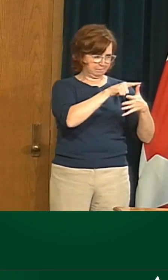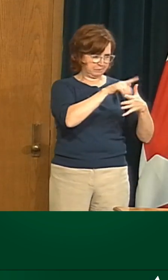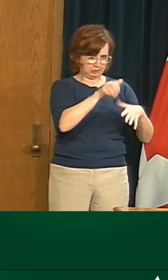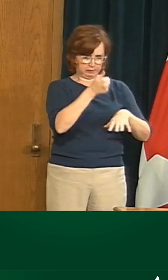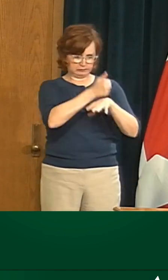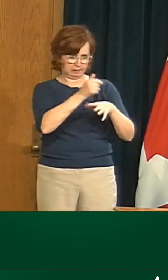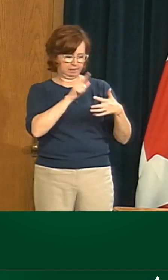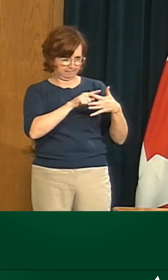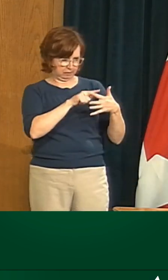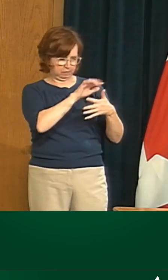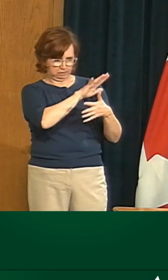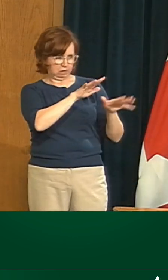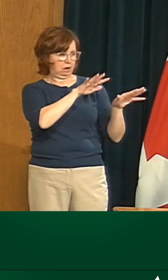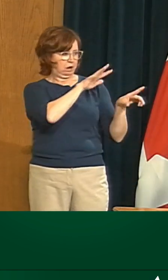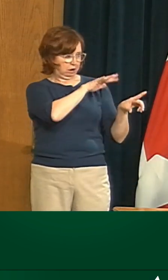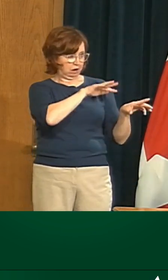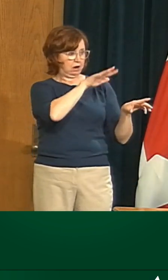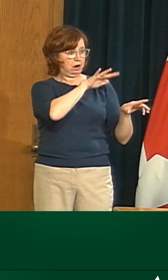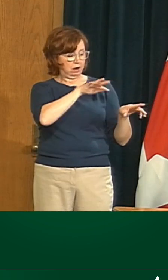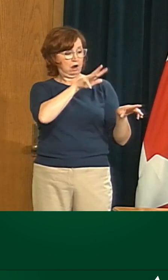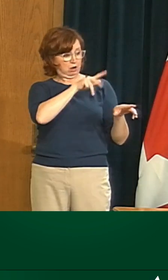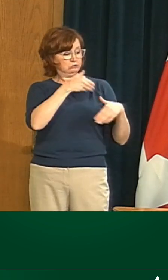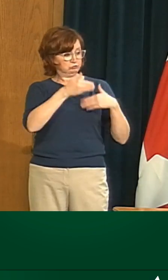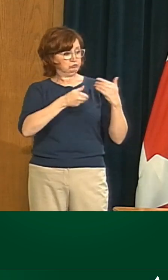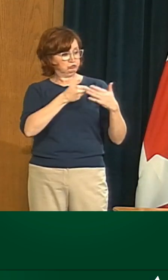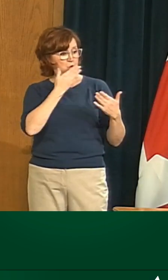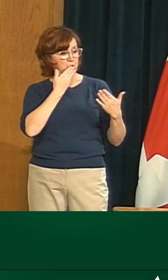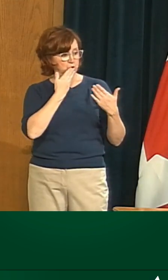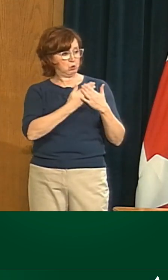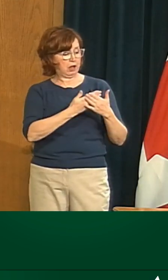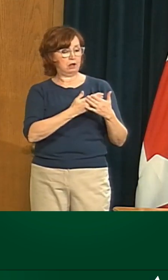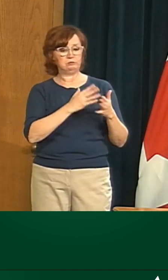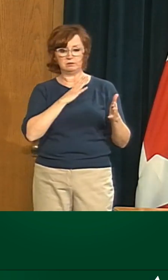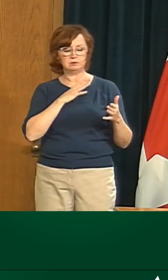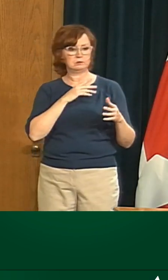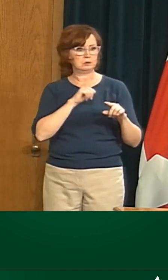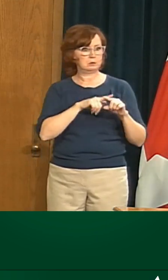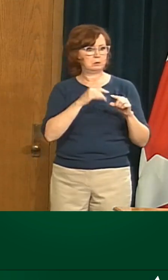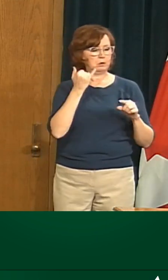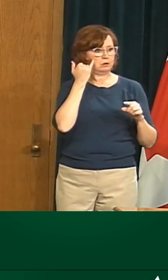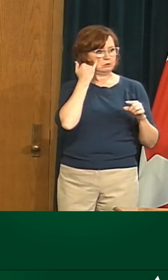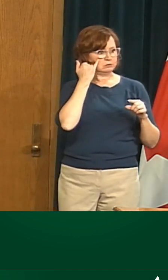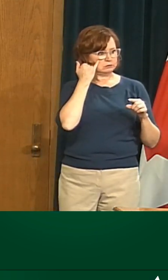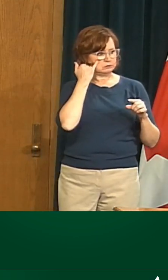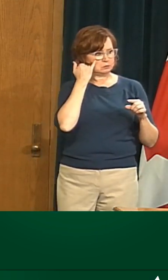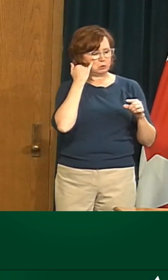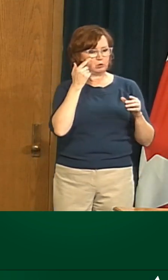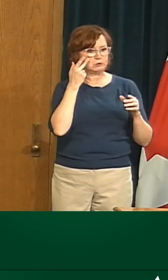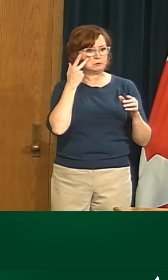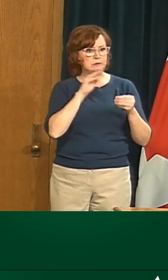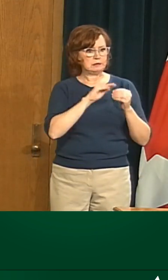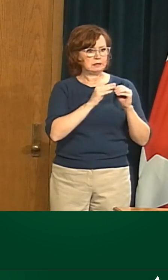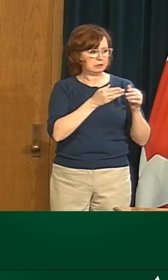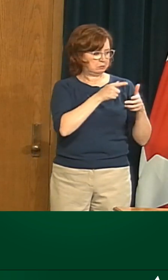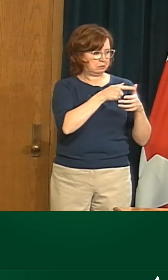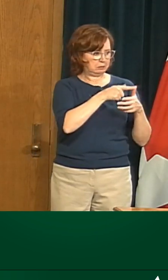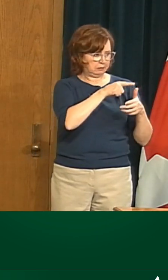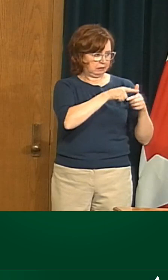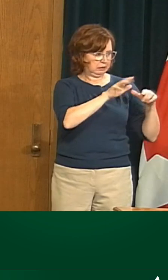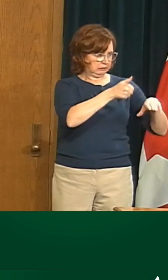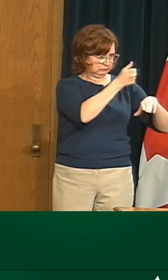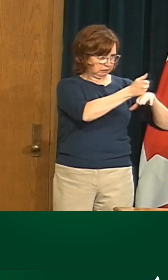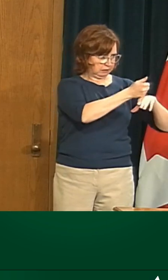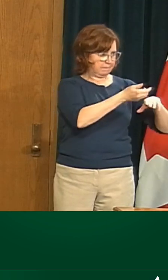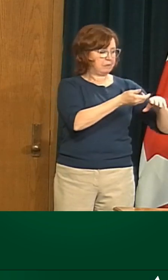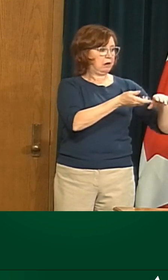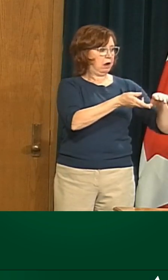to see a small increase in active cases here in the province, which I don't think would be unexpected,